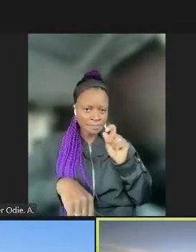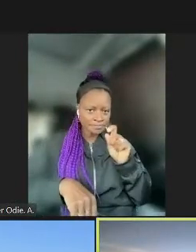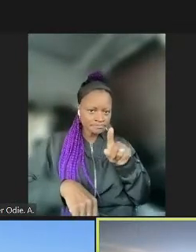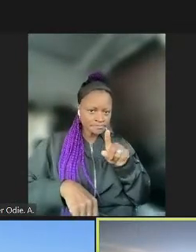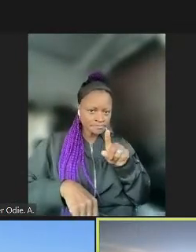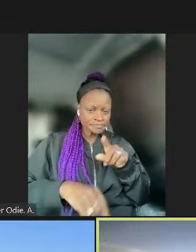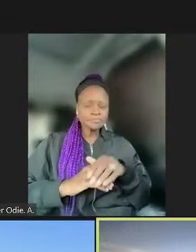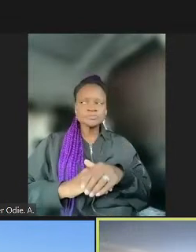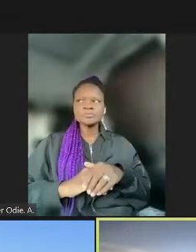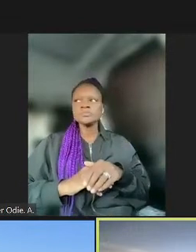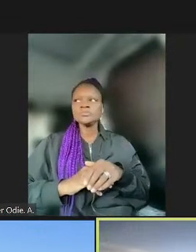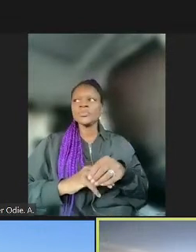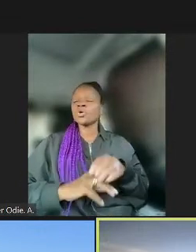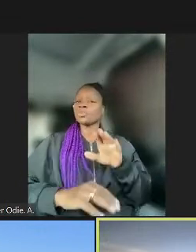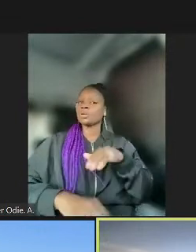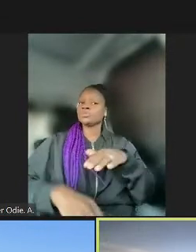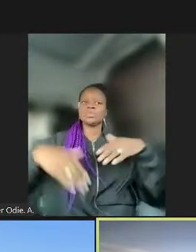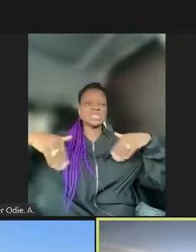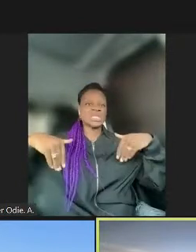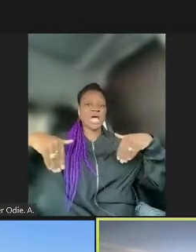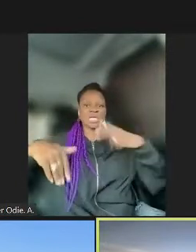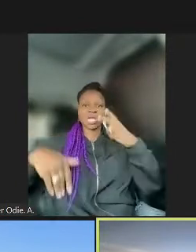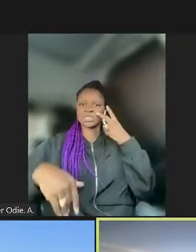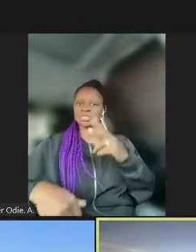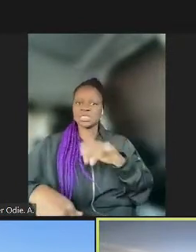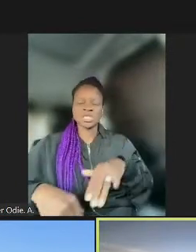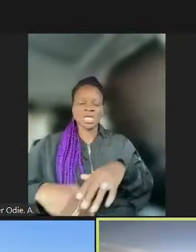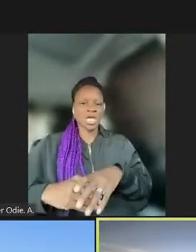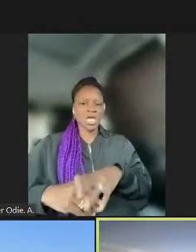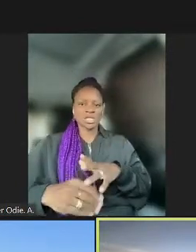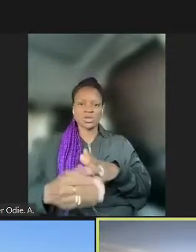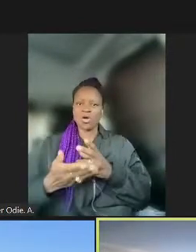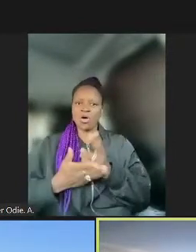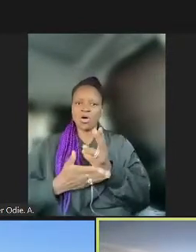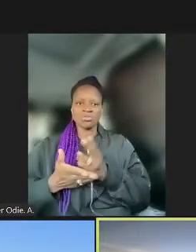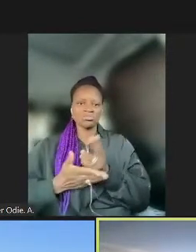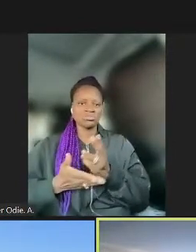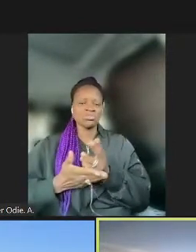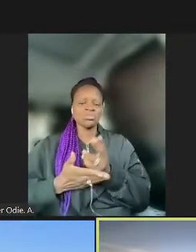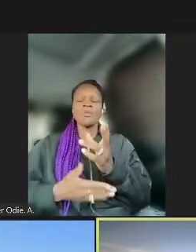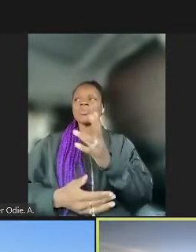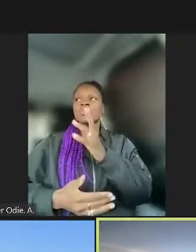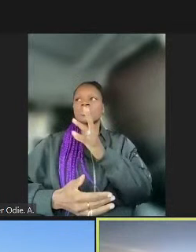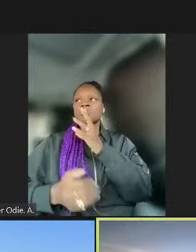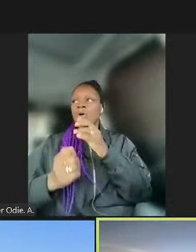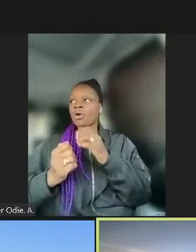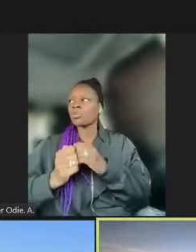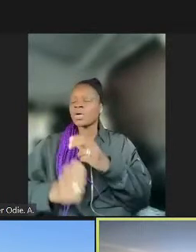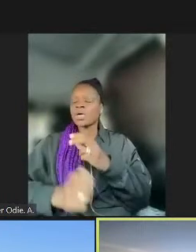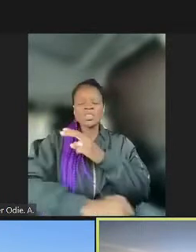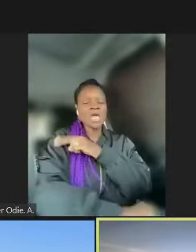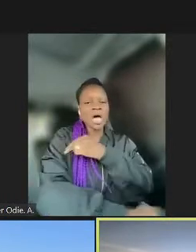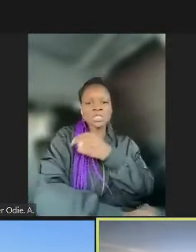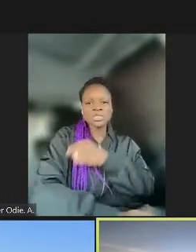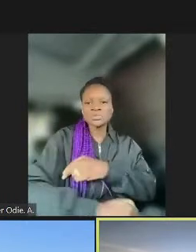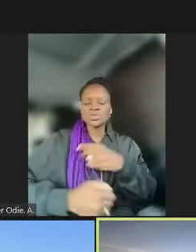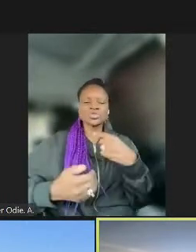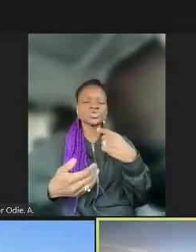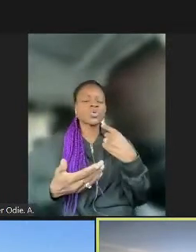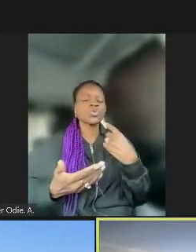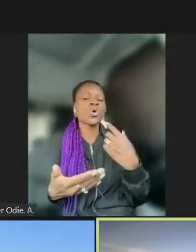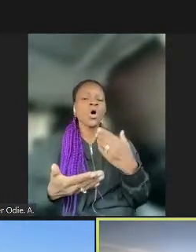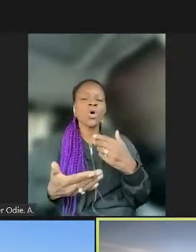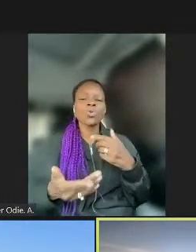Thanks, Paul. We're not seeing that yet at this time. In fact, we talk to our hospital partners on a regular basis, and there hasn't been